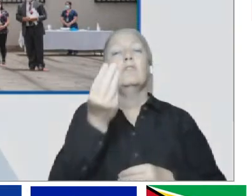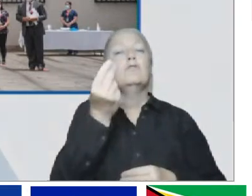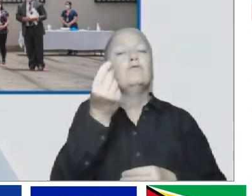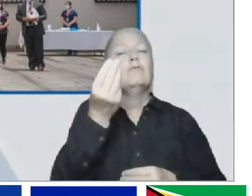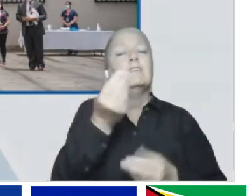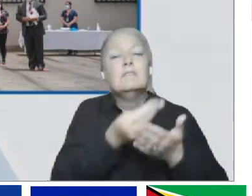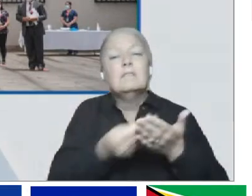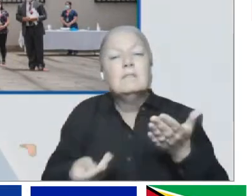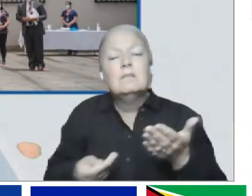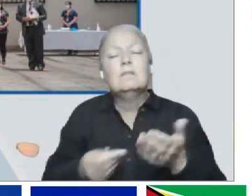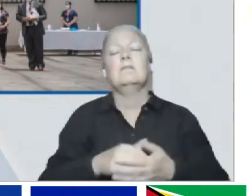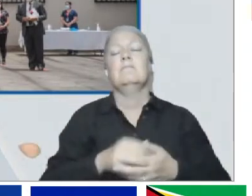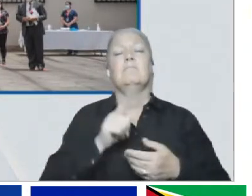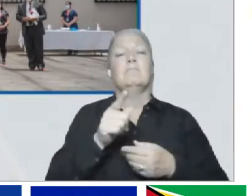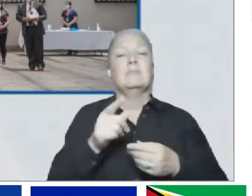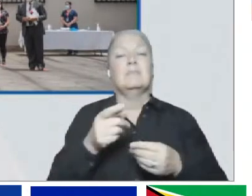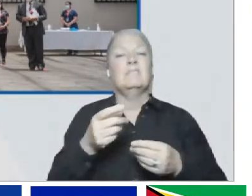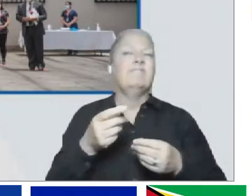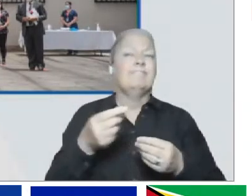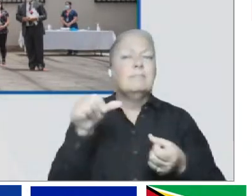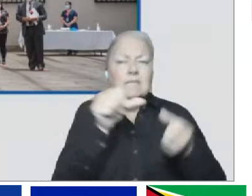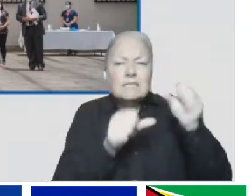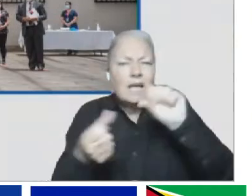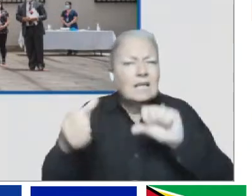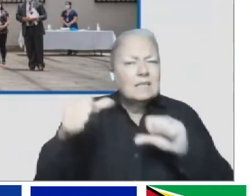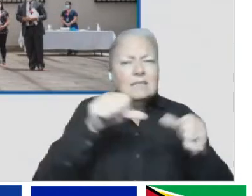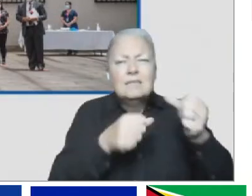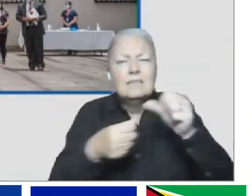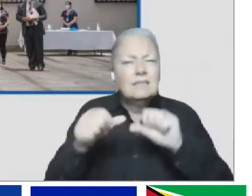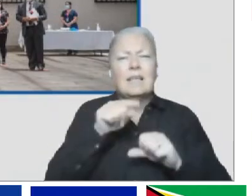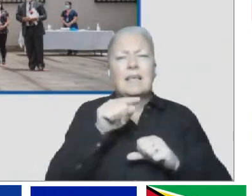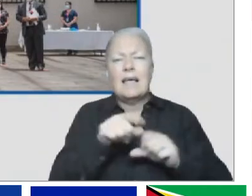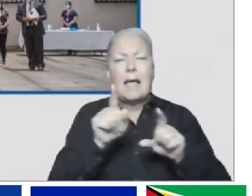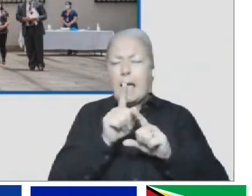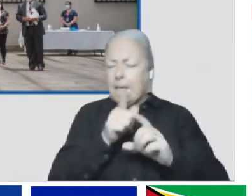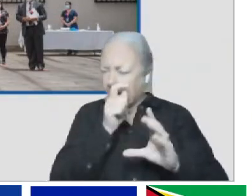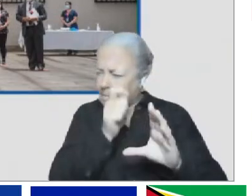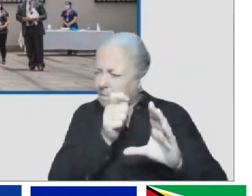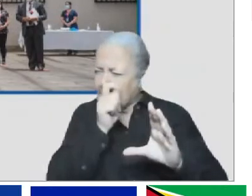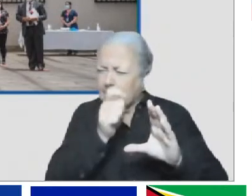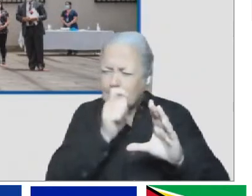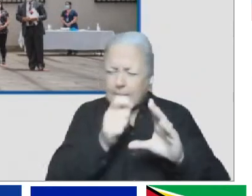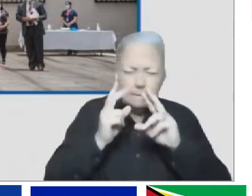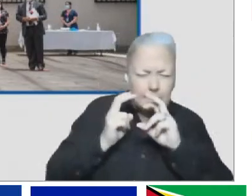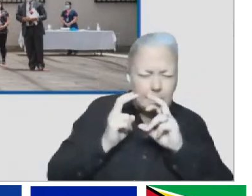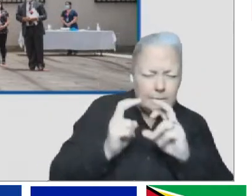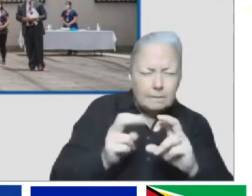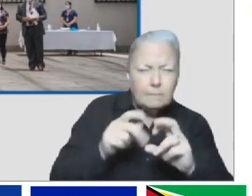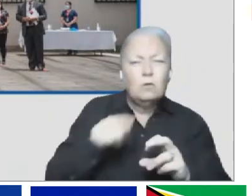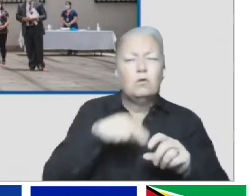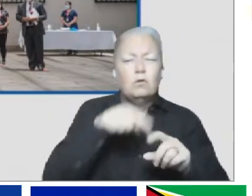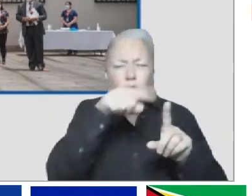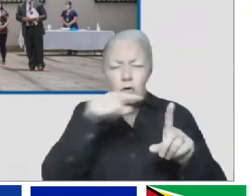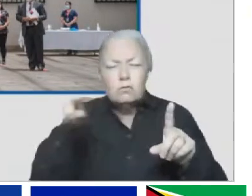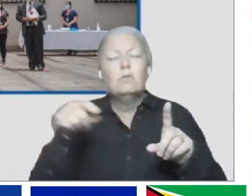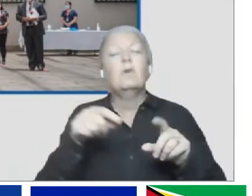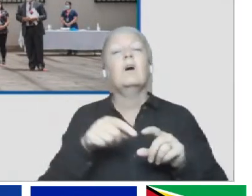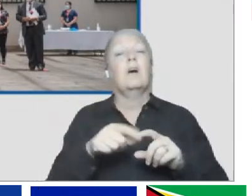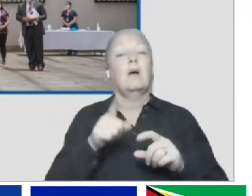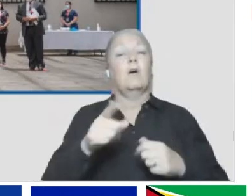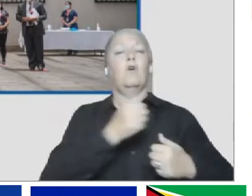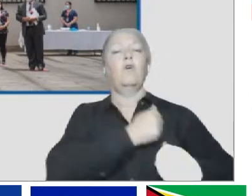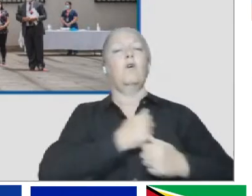the data, the army to protect everyone, culture,